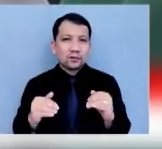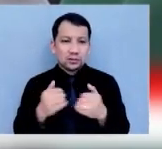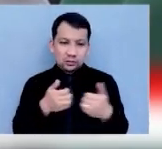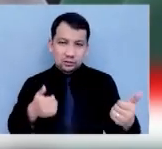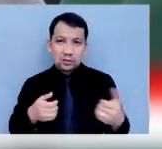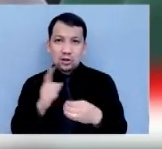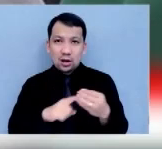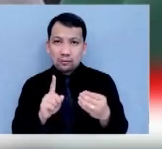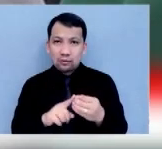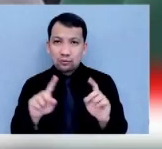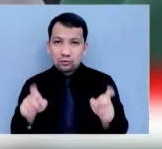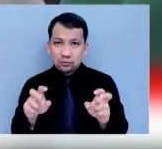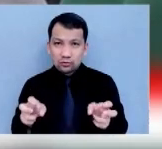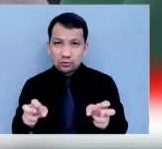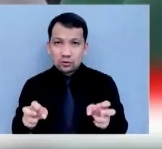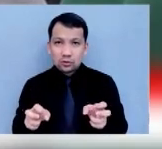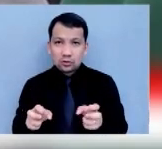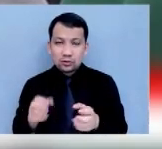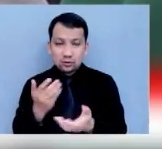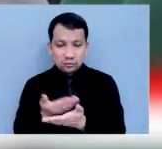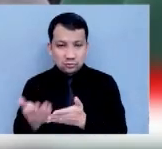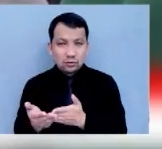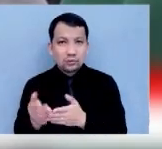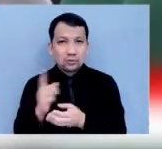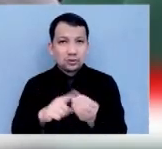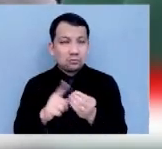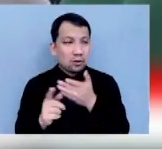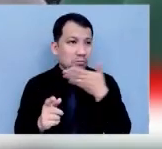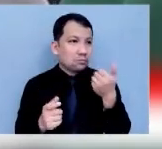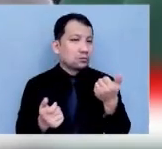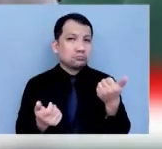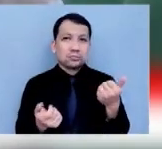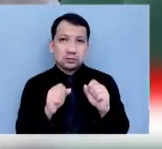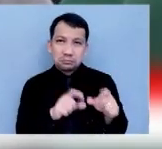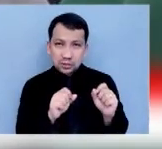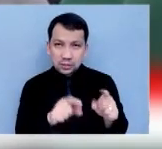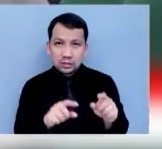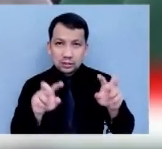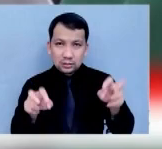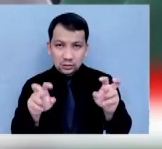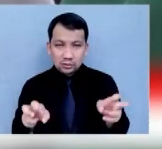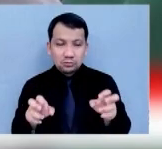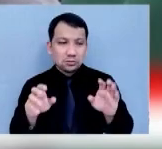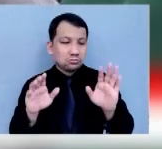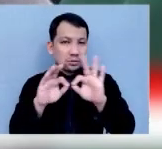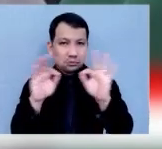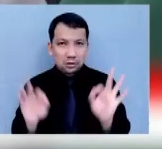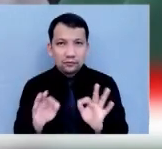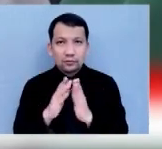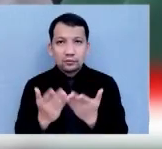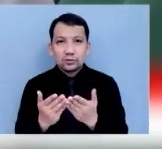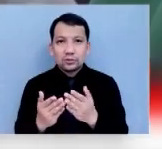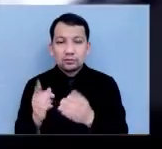really the availability of, you know, a better shopping portfolio as well as the VAT